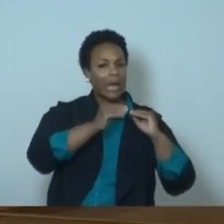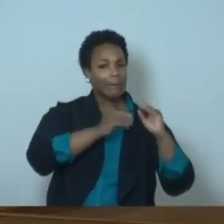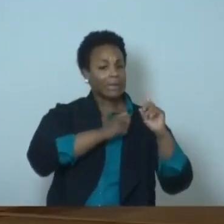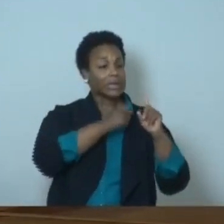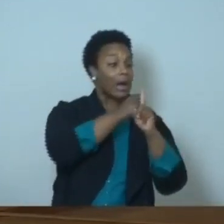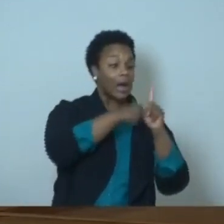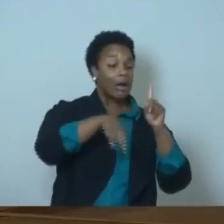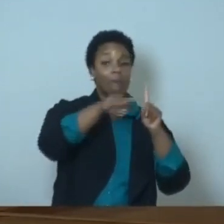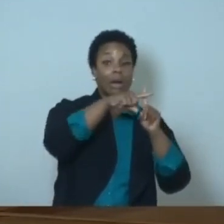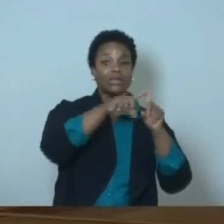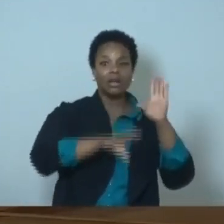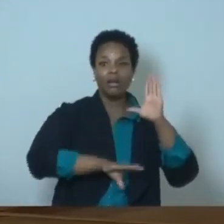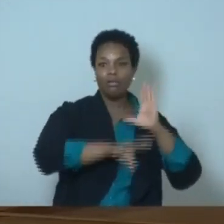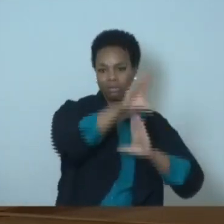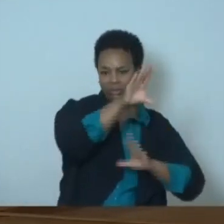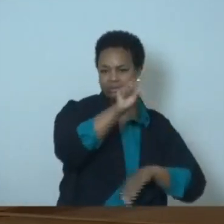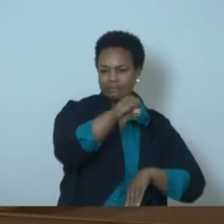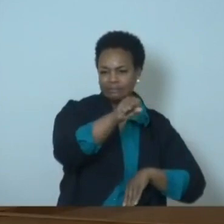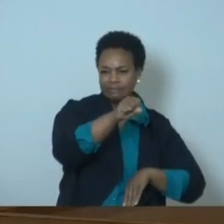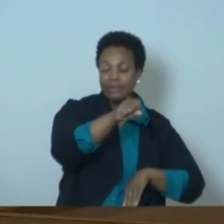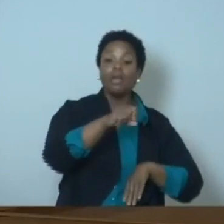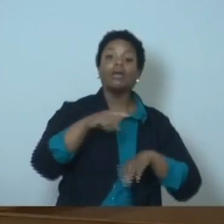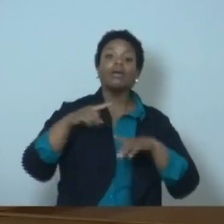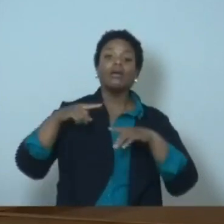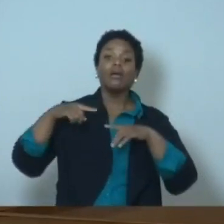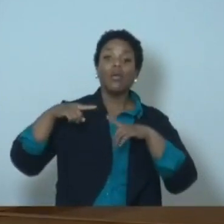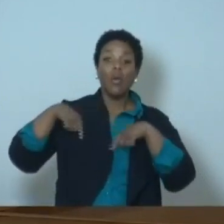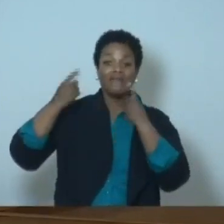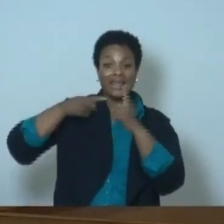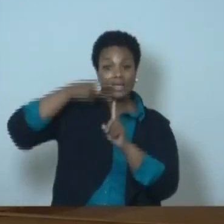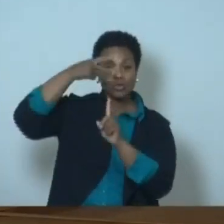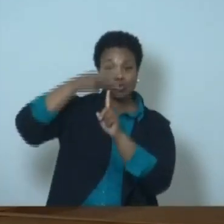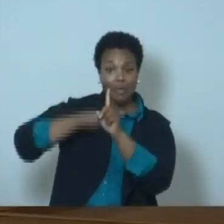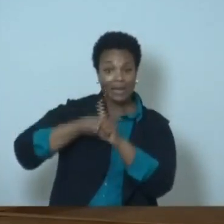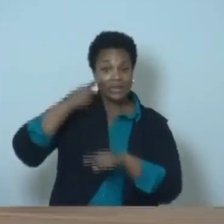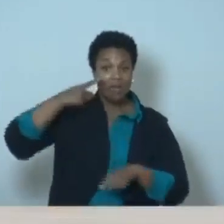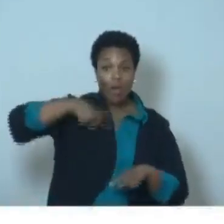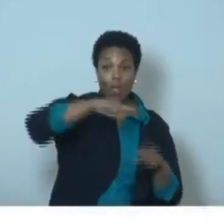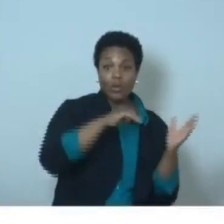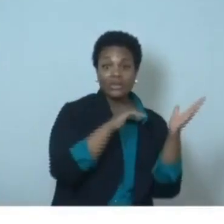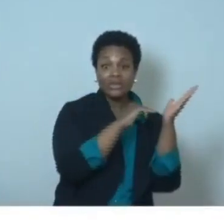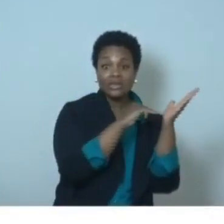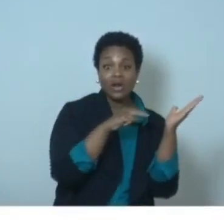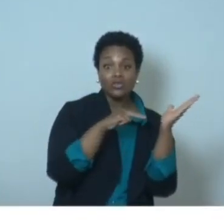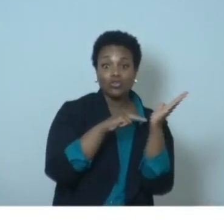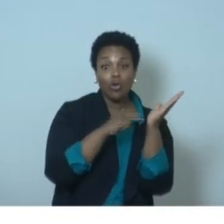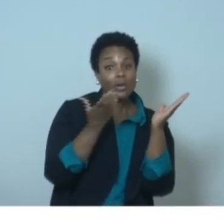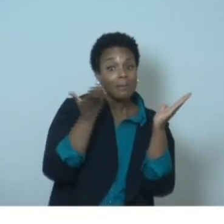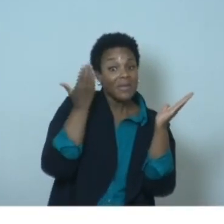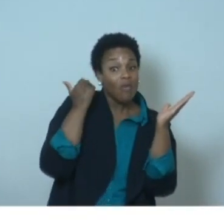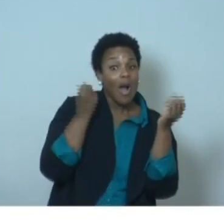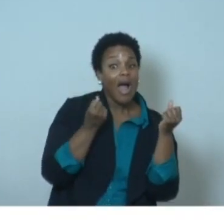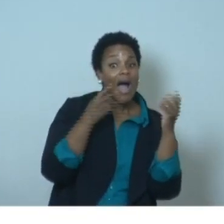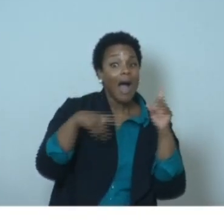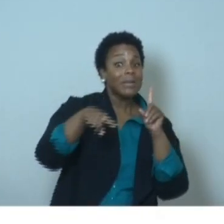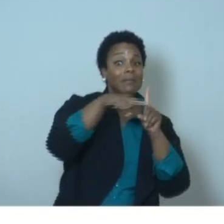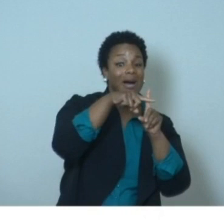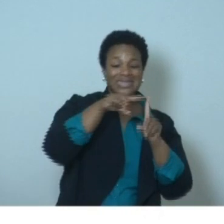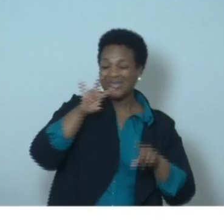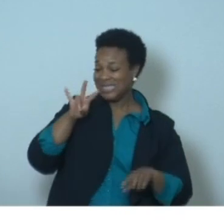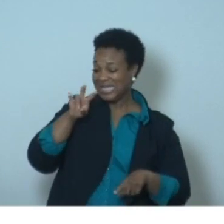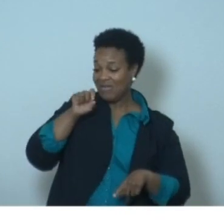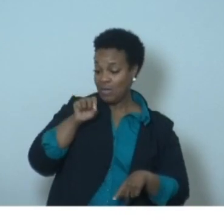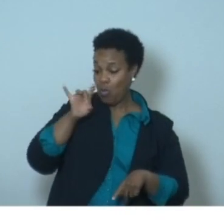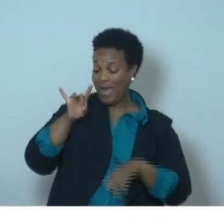over the past couple months, the infection rate in healthcare workers has gone from 7.8% to